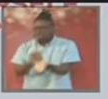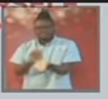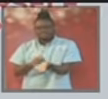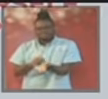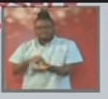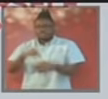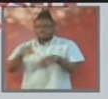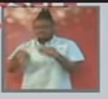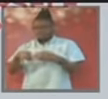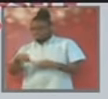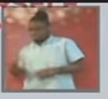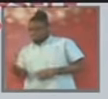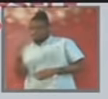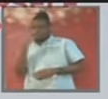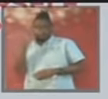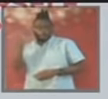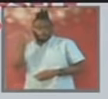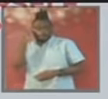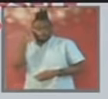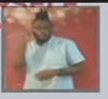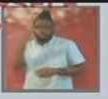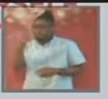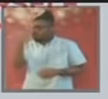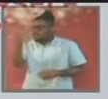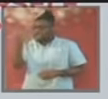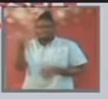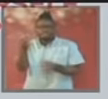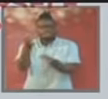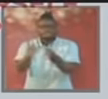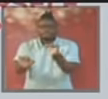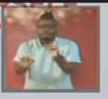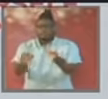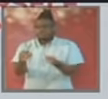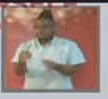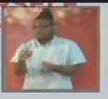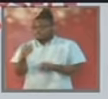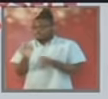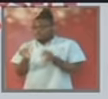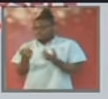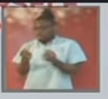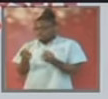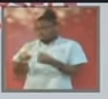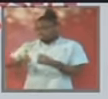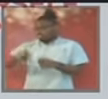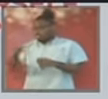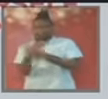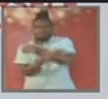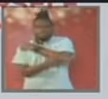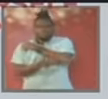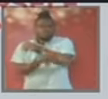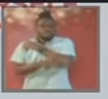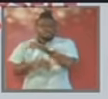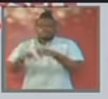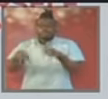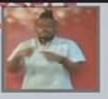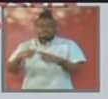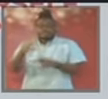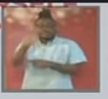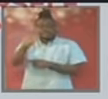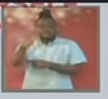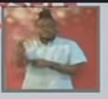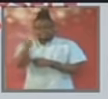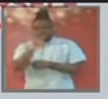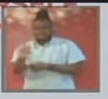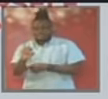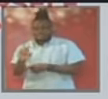rationale for this is simple. If you look at what is happening abroad in some countries, as much as 50% of the deaths in those